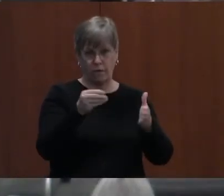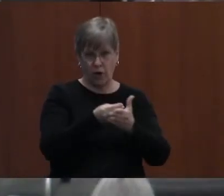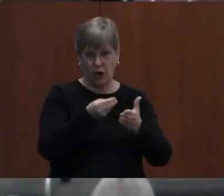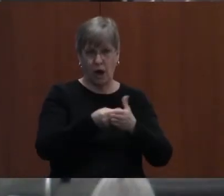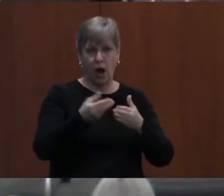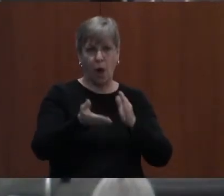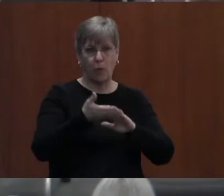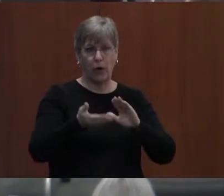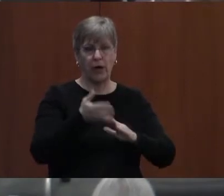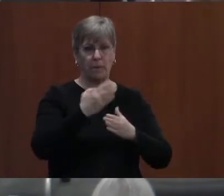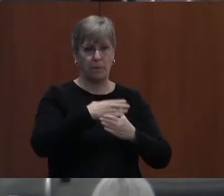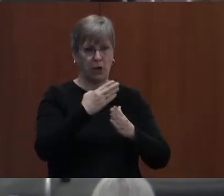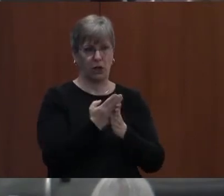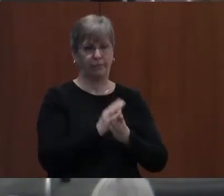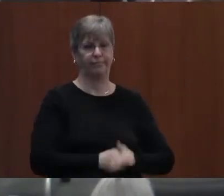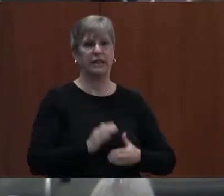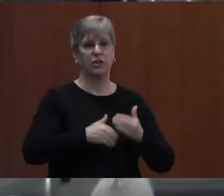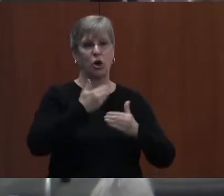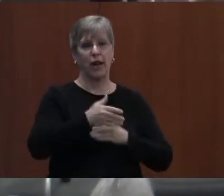budget.